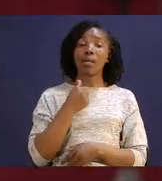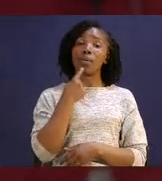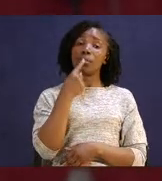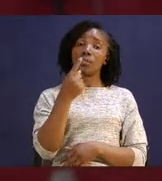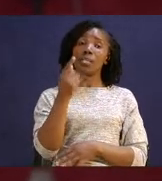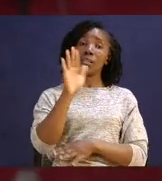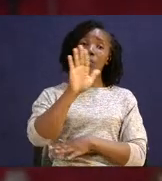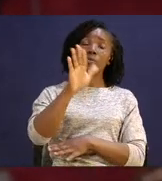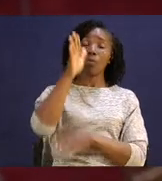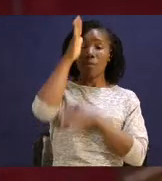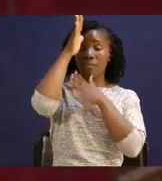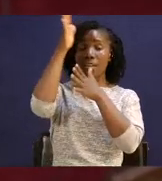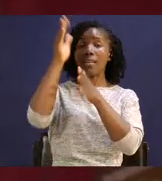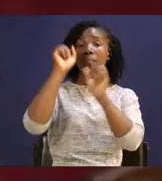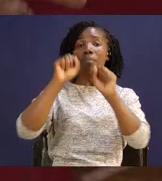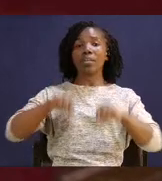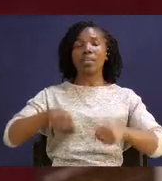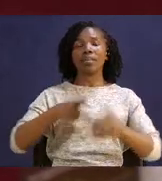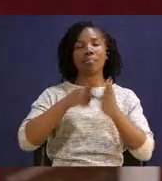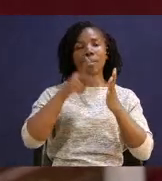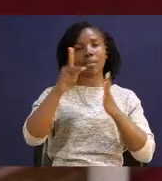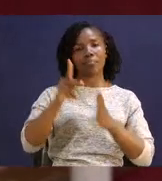father can afford.